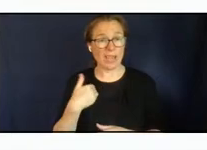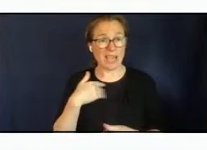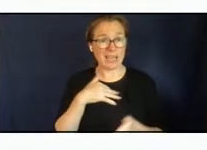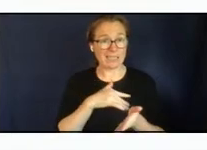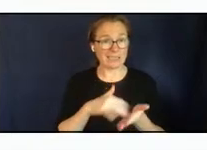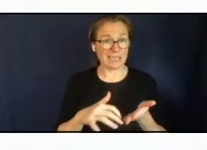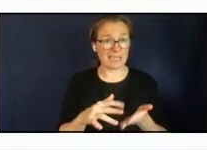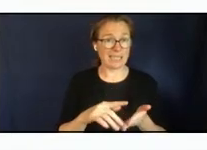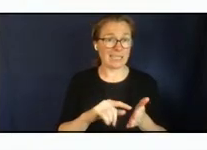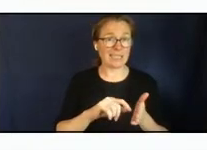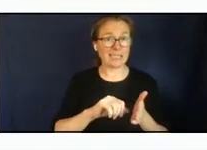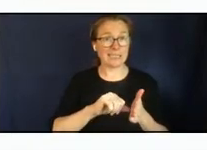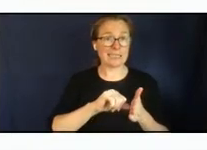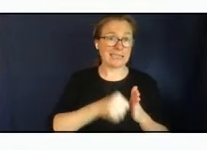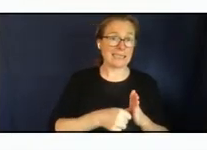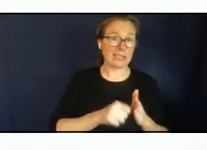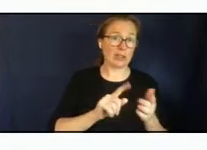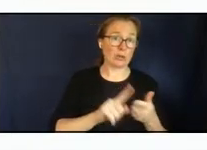of resistance